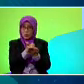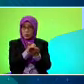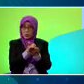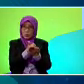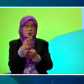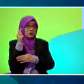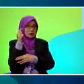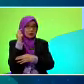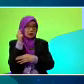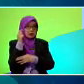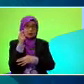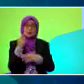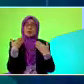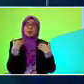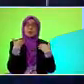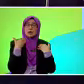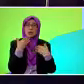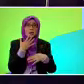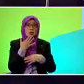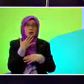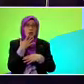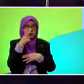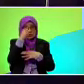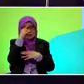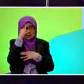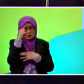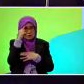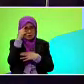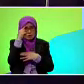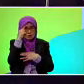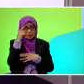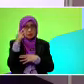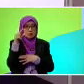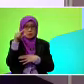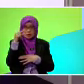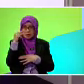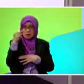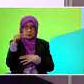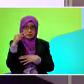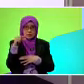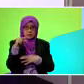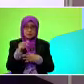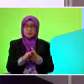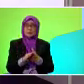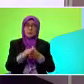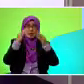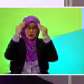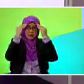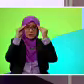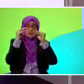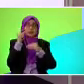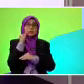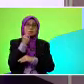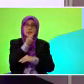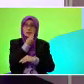that mango because actually It looks bad. I'm a bit mad because I love mango and it's such a waste that we